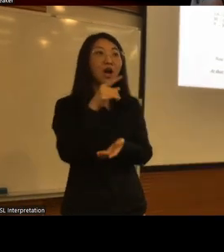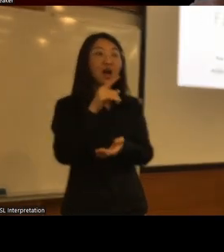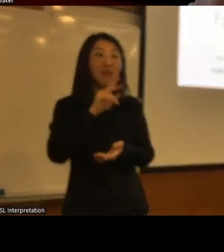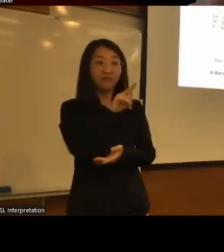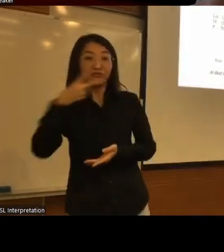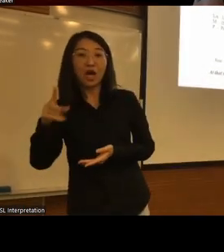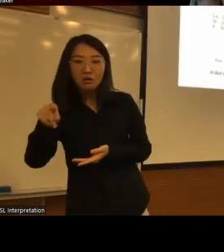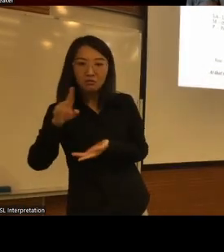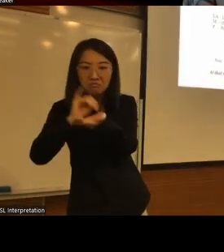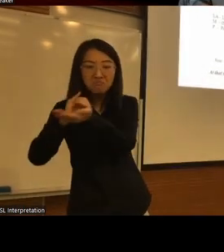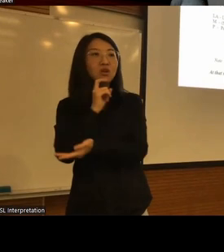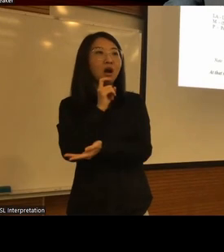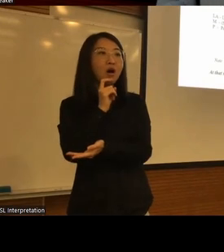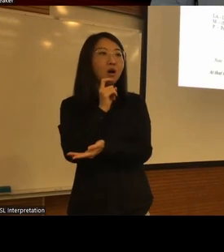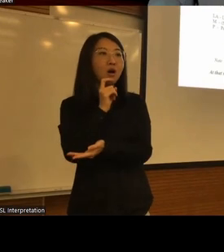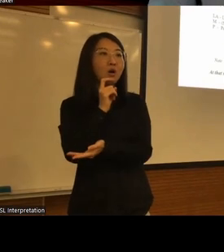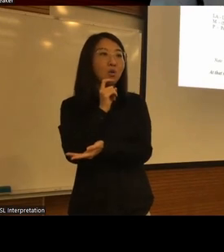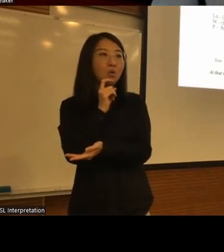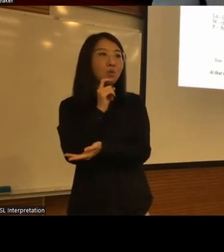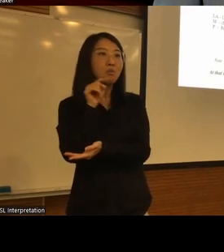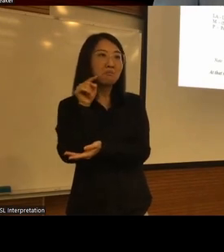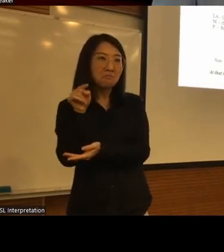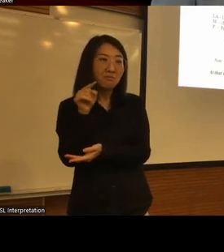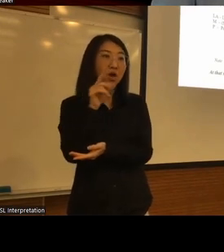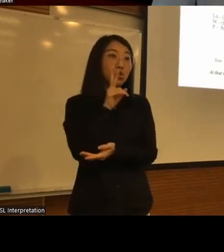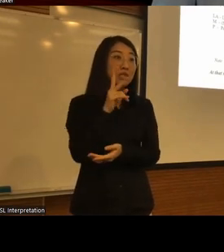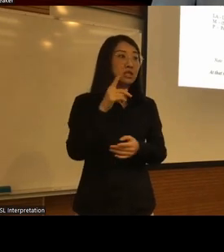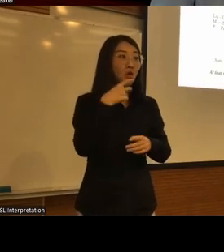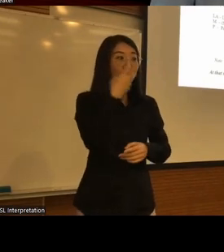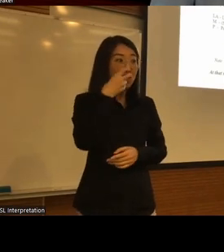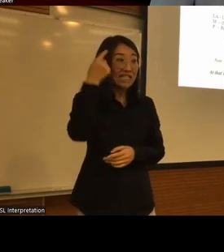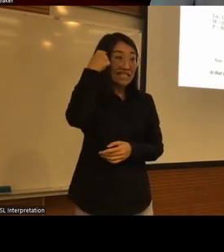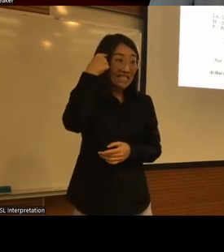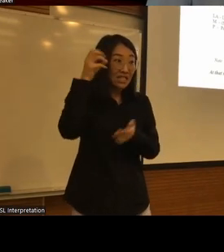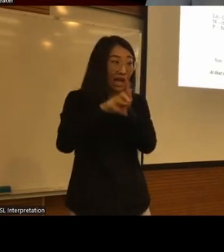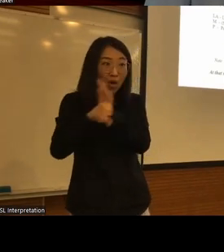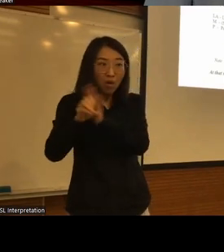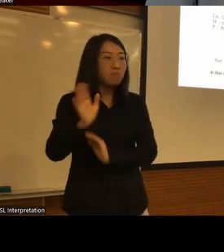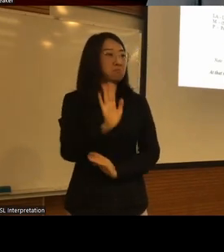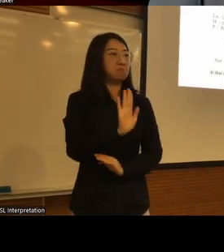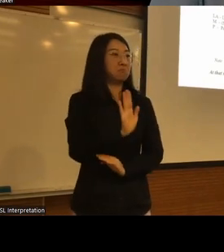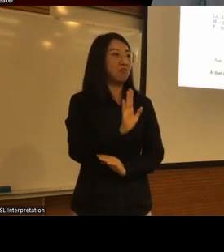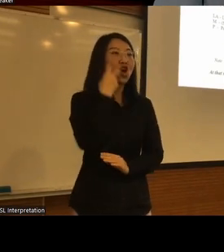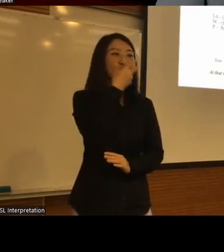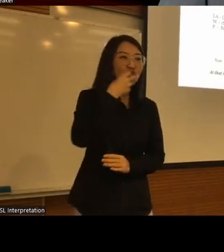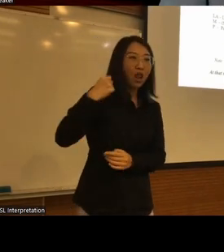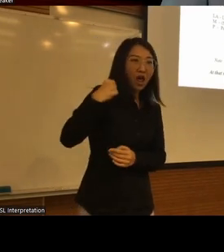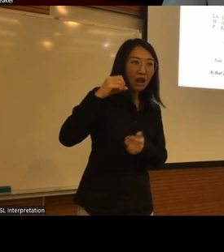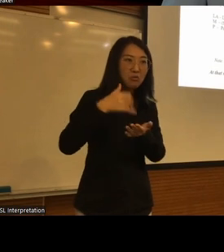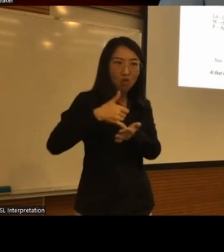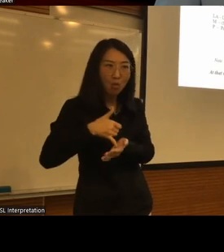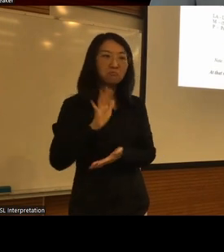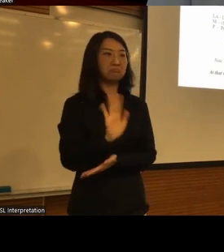cannot necessarily be attributed to a lack of knowledge, to a lack of linguistic knowledge